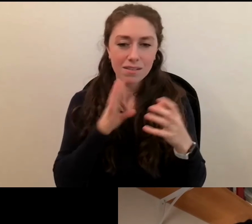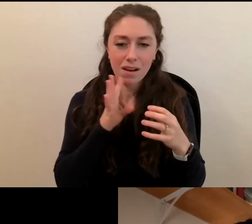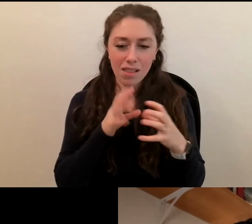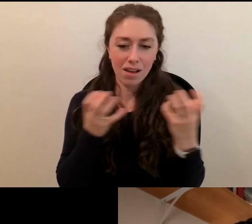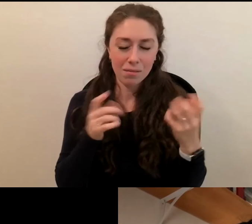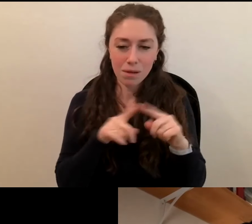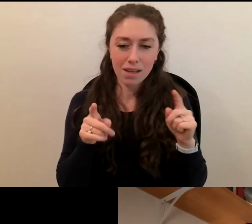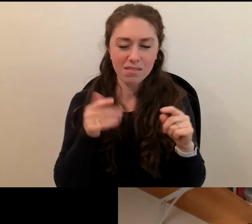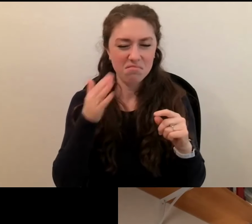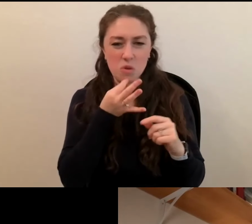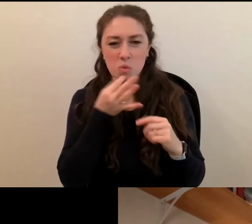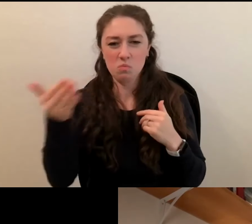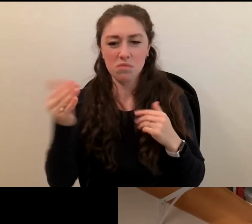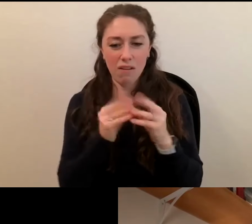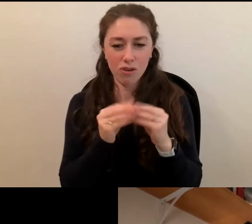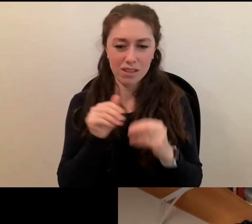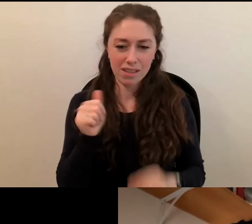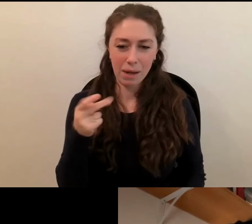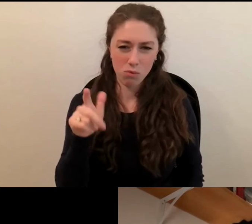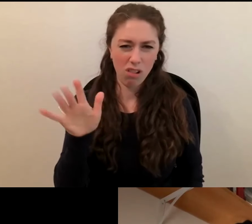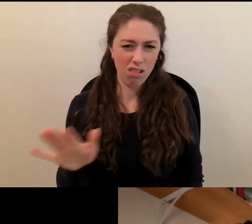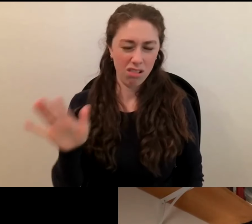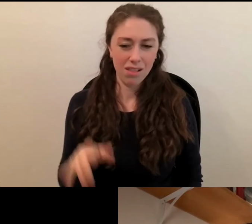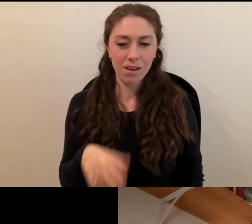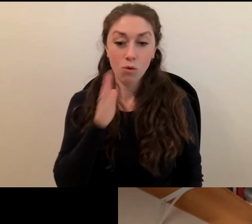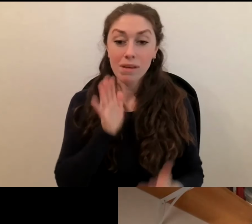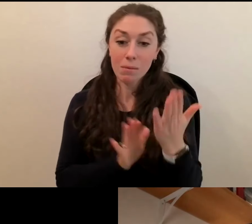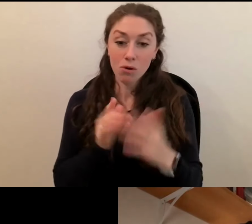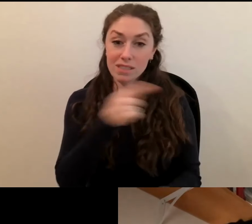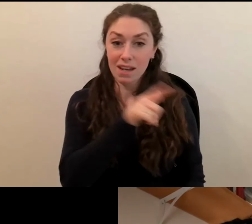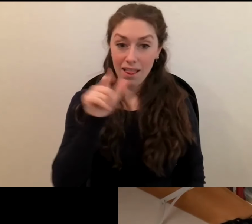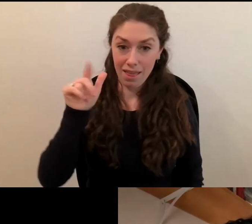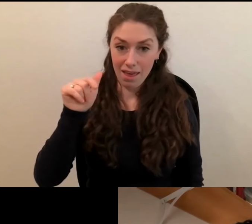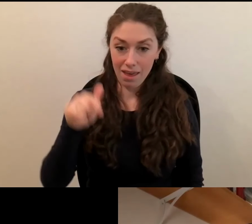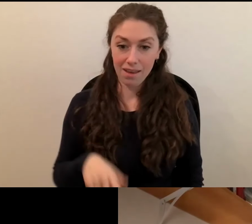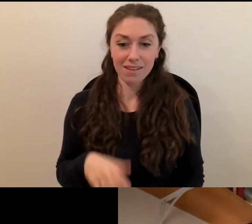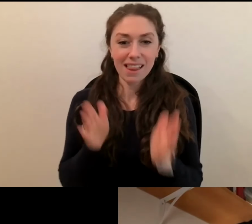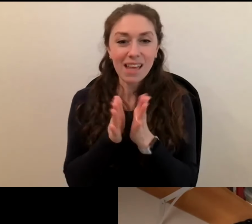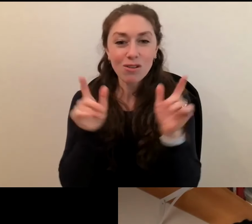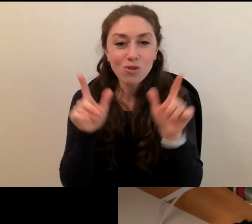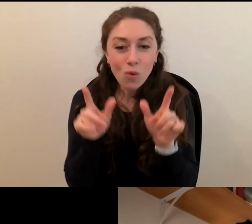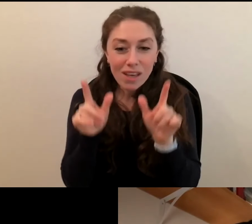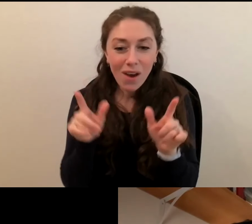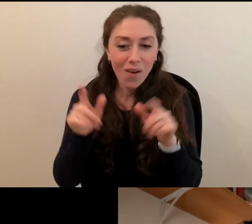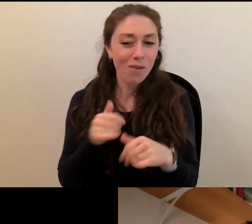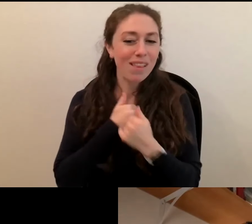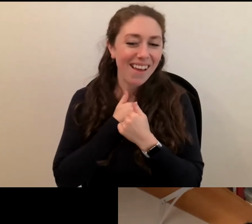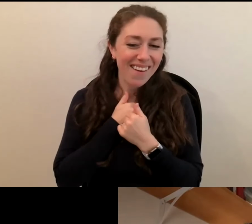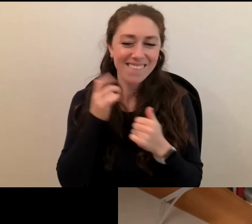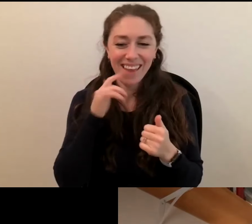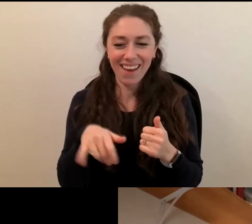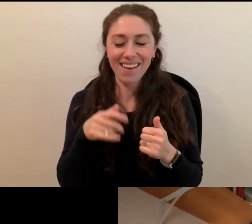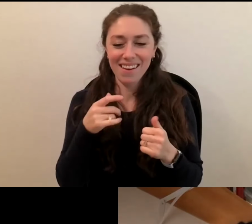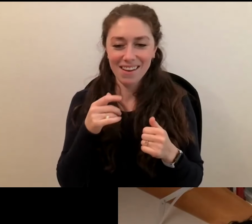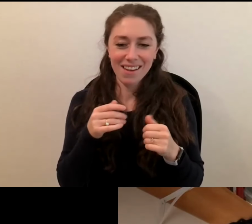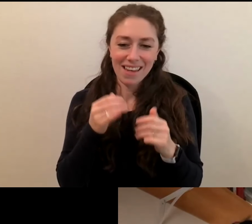through 18th. It's going to be in person in LA in Little Tokyo, which we love as a historic arts